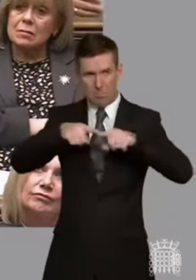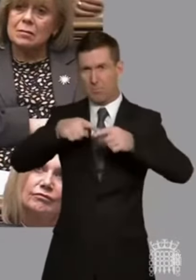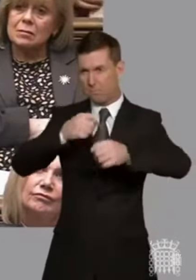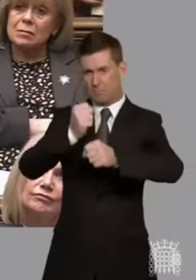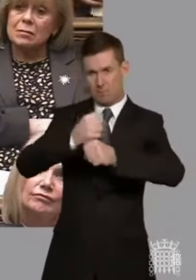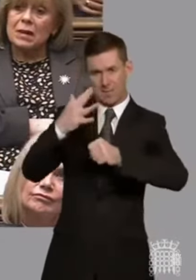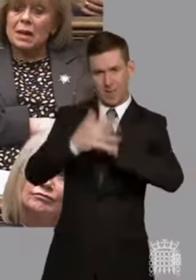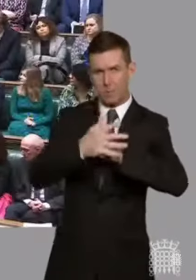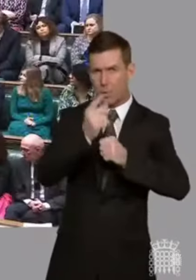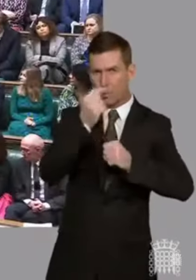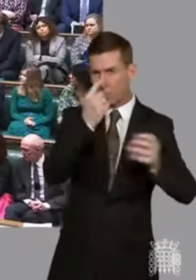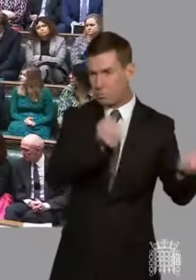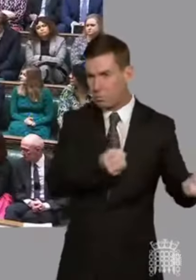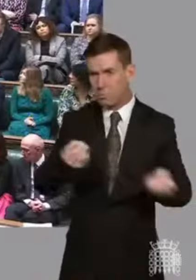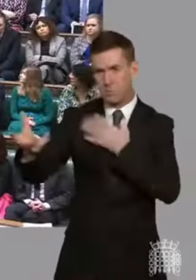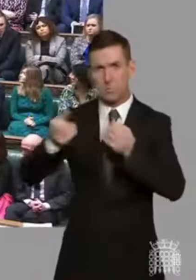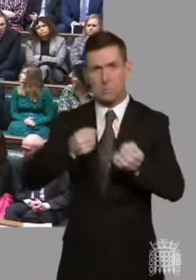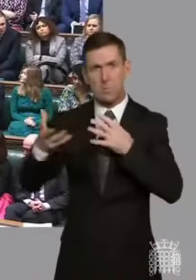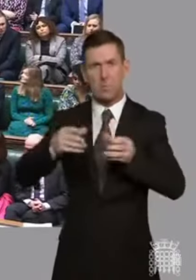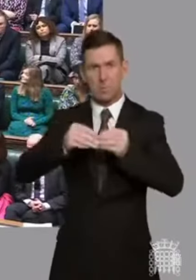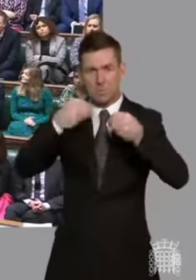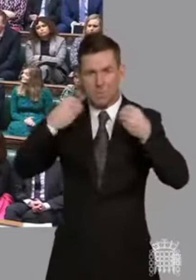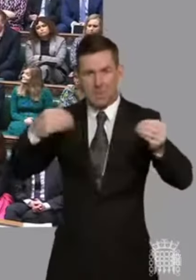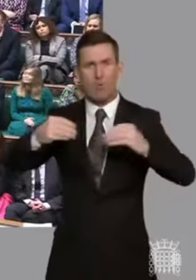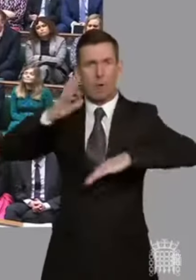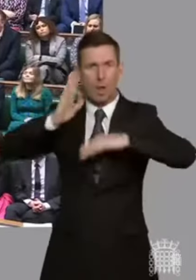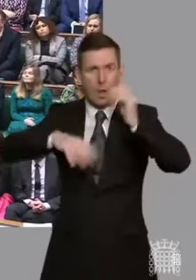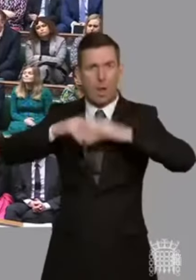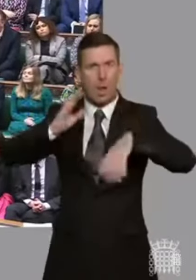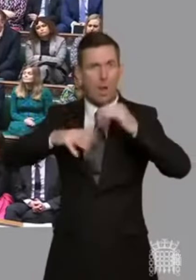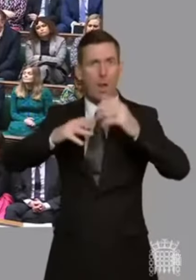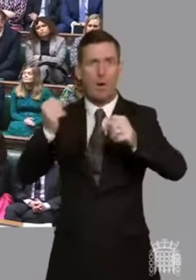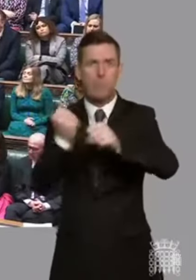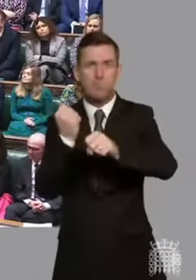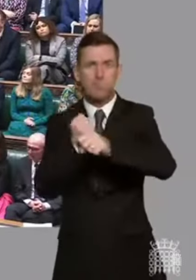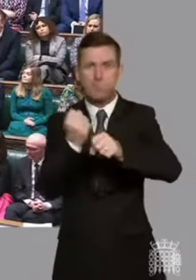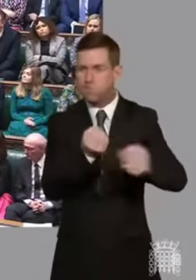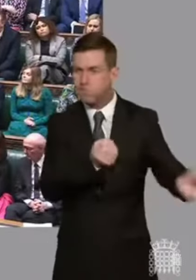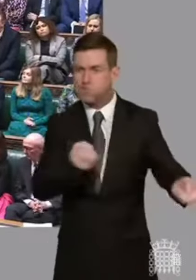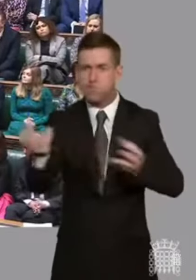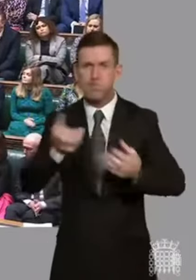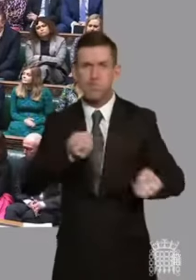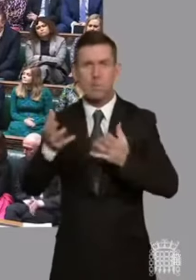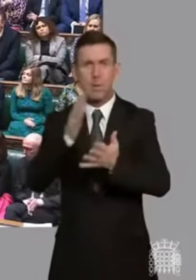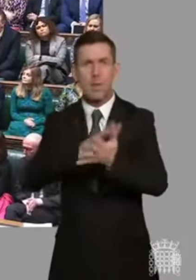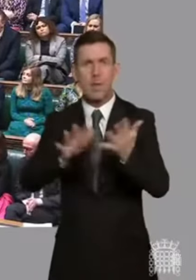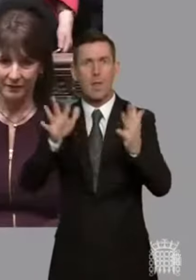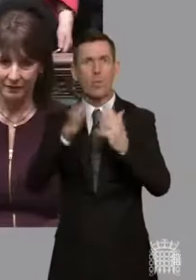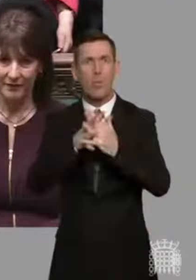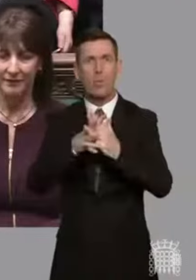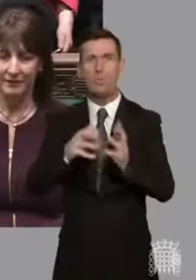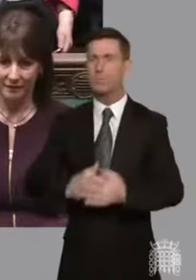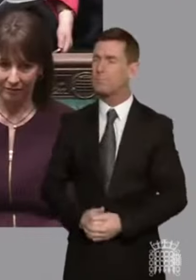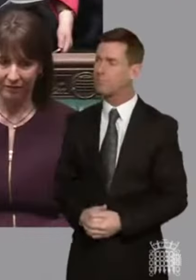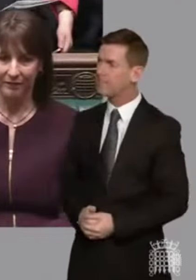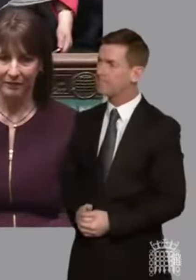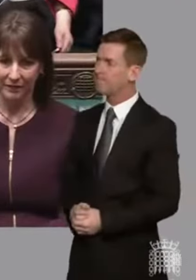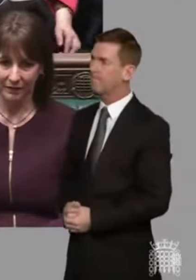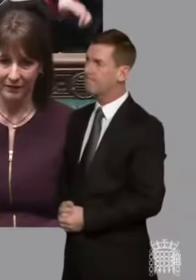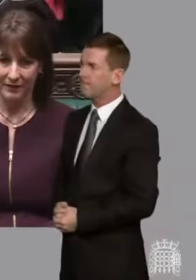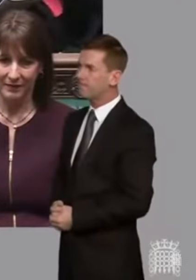be reassembled? Prime Minister. Mr. Speaker, she's right. The new runway at Heathrow can boost economic growth across the whole